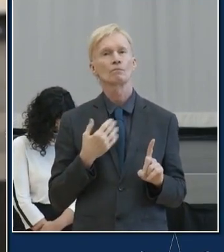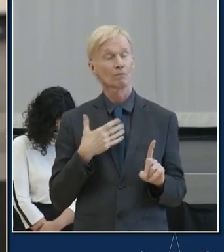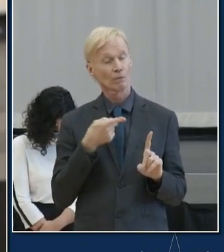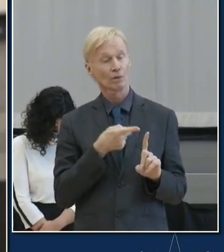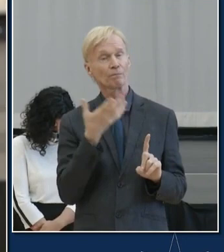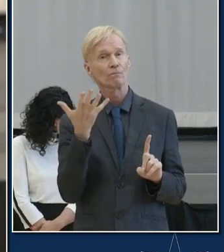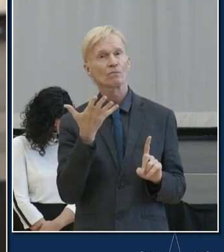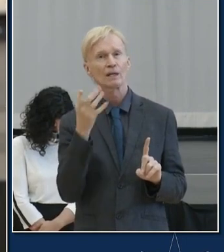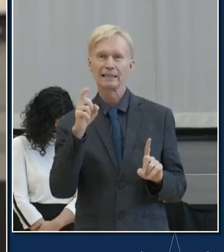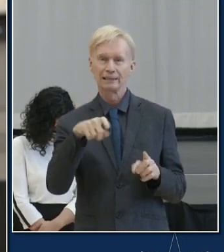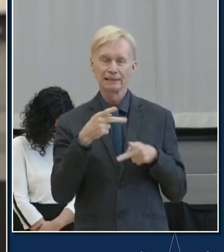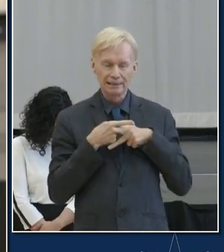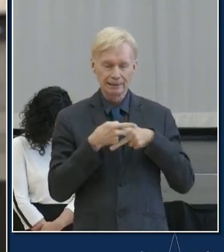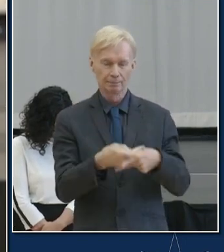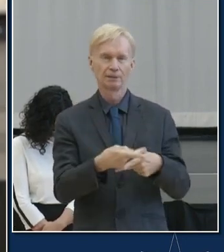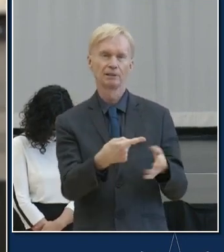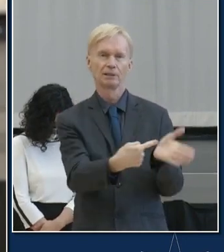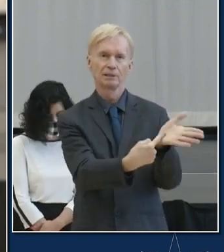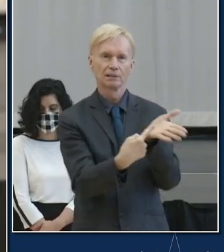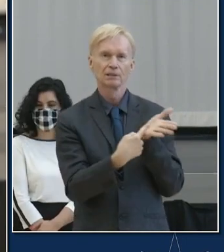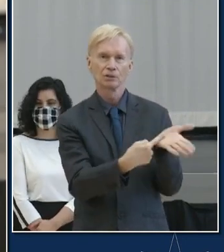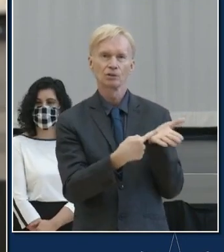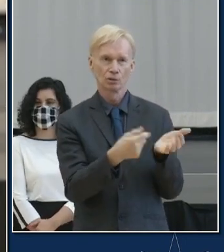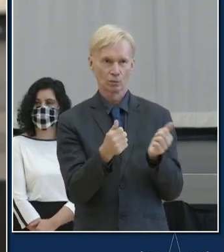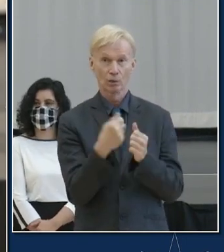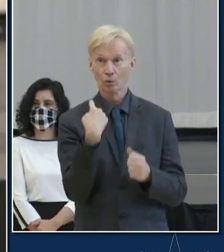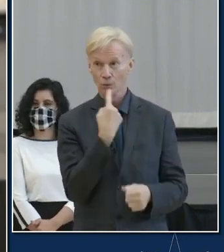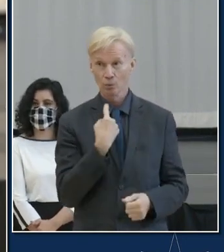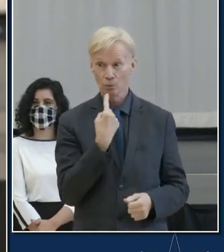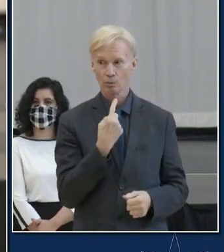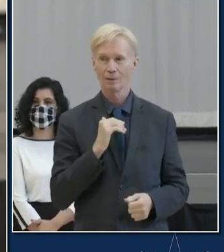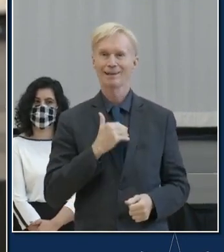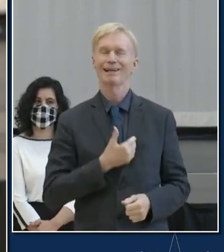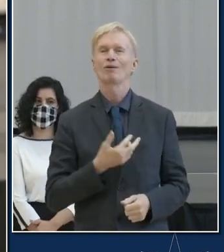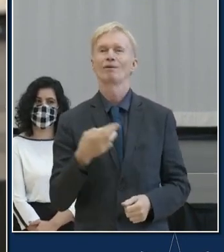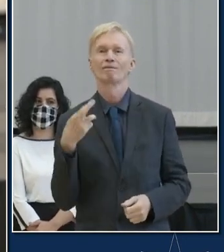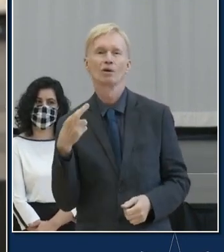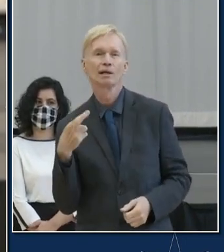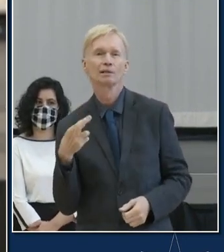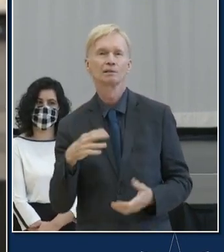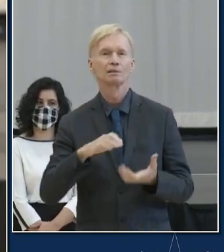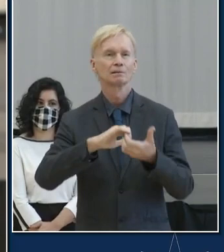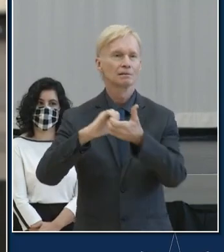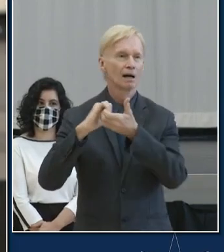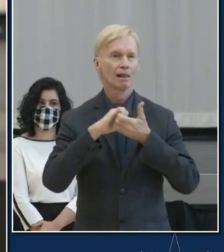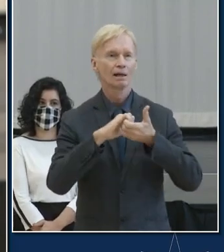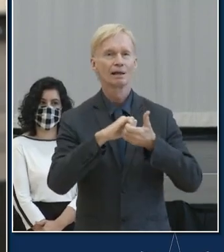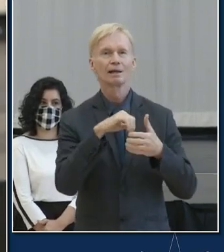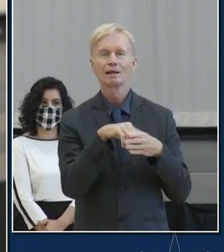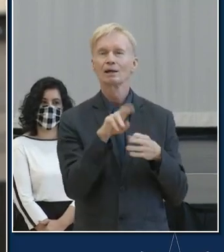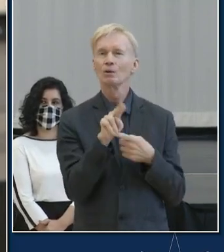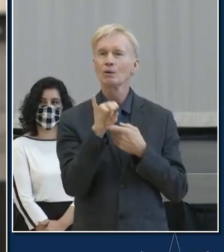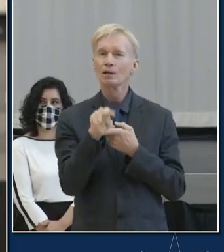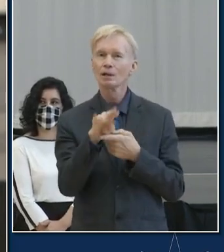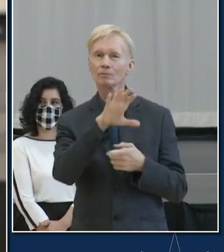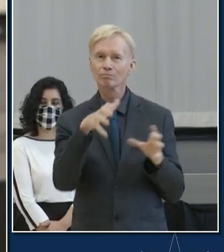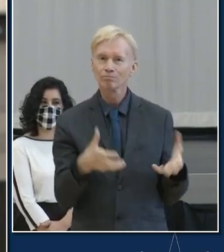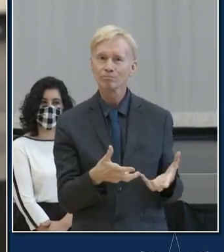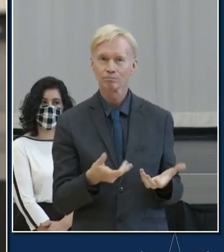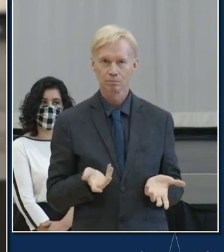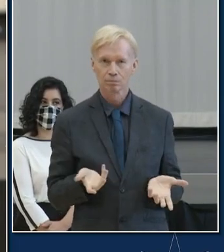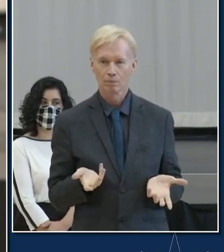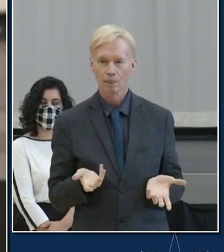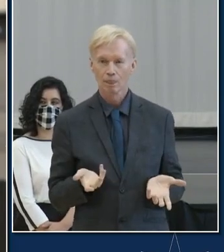to continue the discussions with our friends and colleagues in organized labor. We want